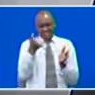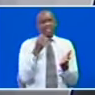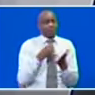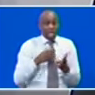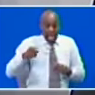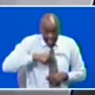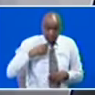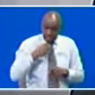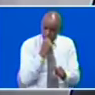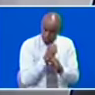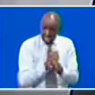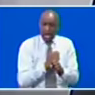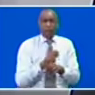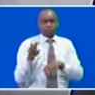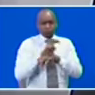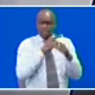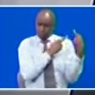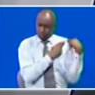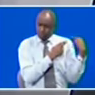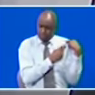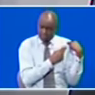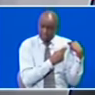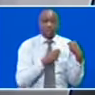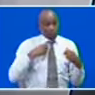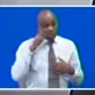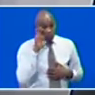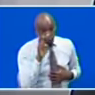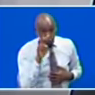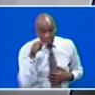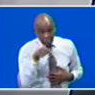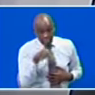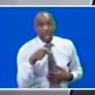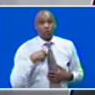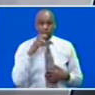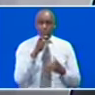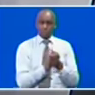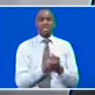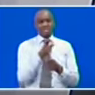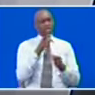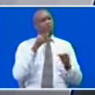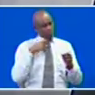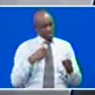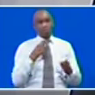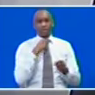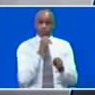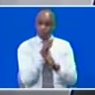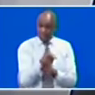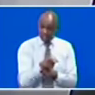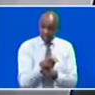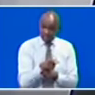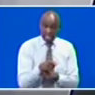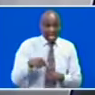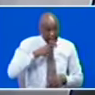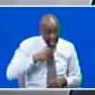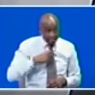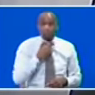doing is exercising our oversight responsibility, for which we swore, we took the oath of office and said that we'll fulfill those functions. Right. And we are not about to